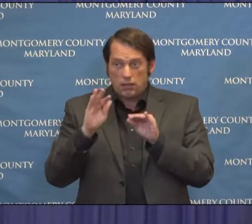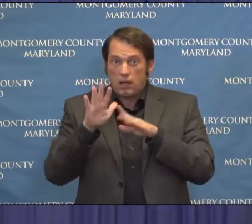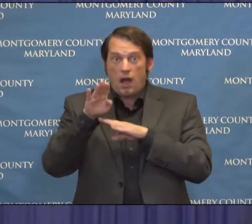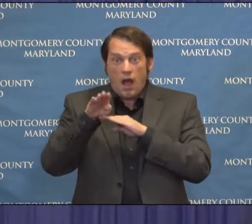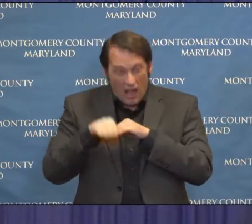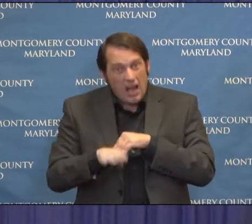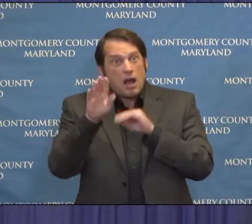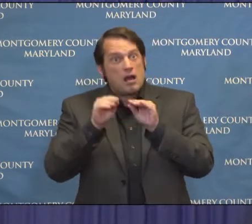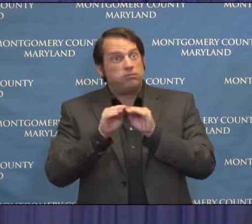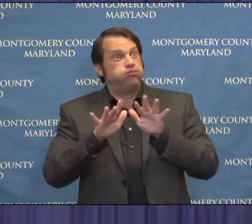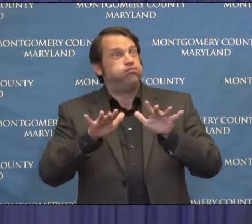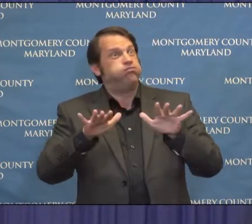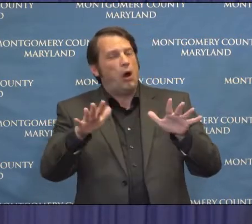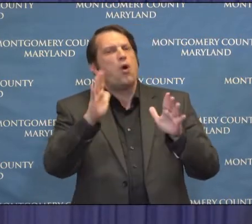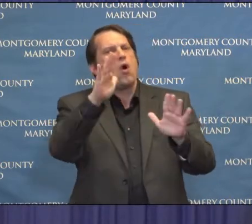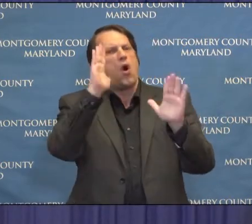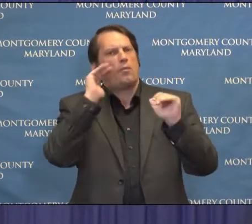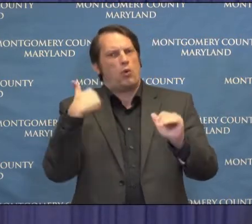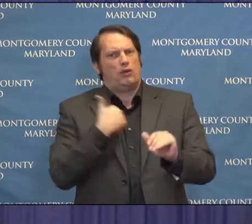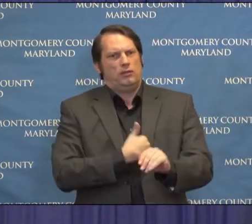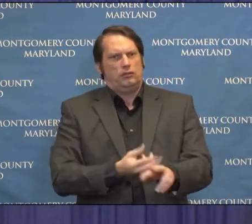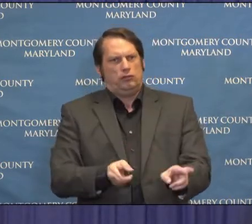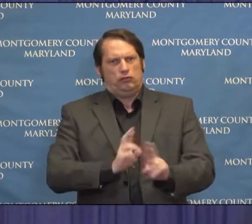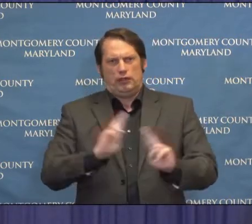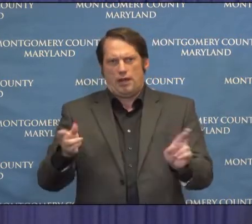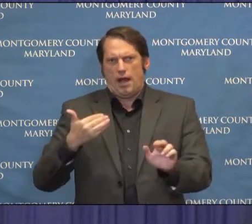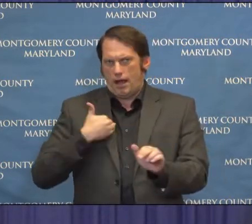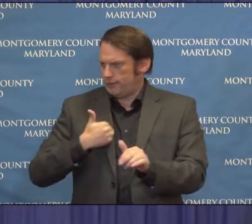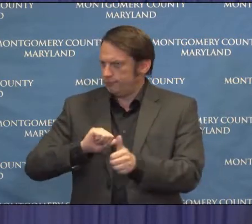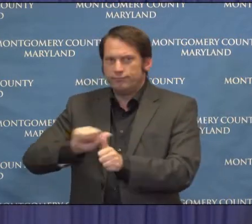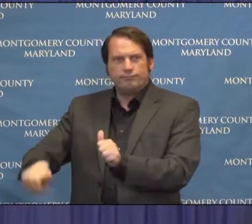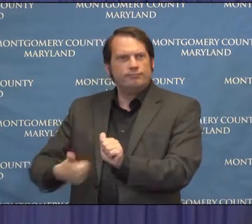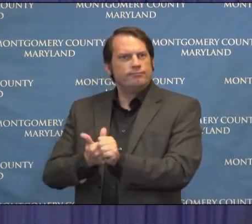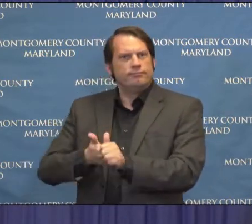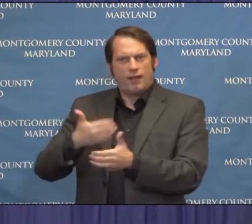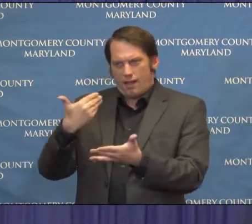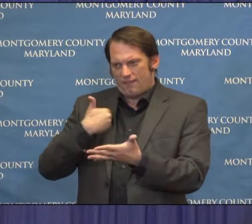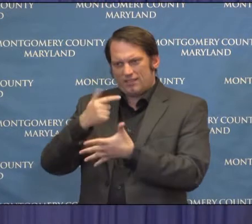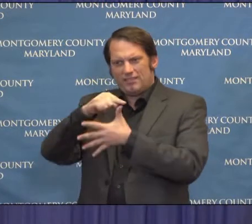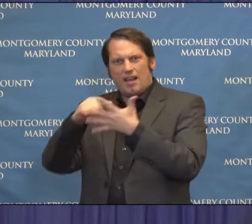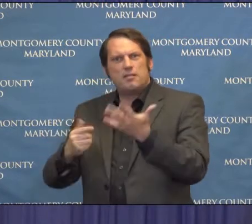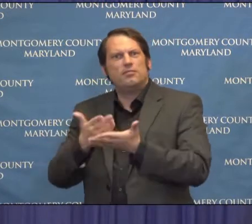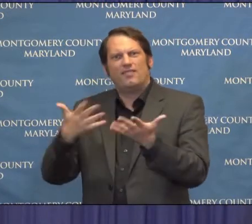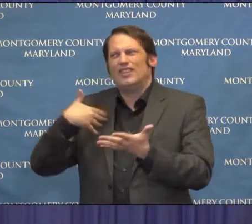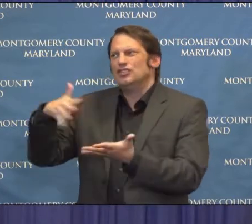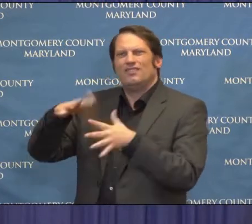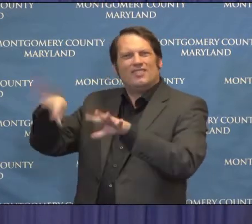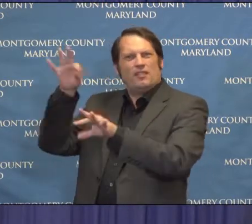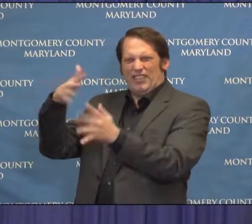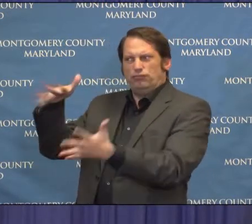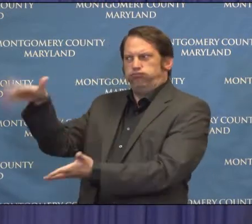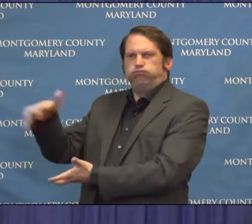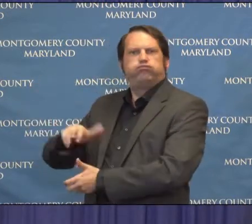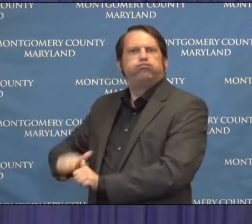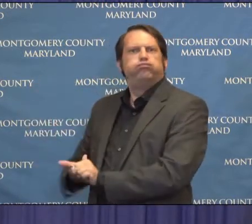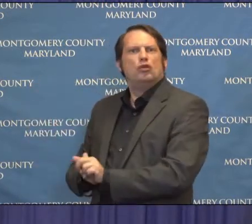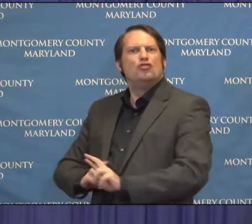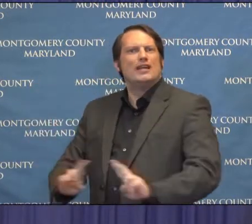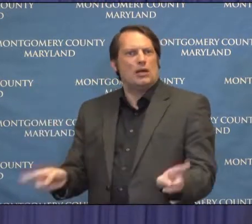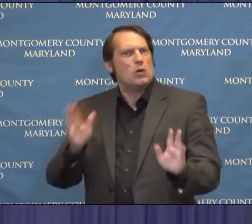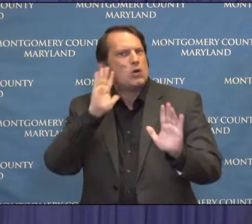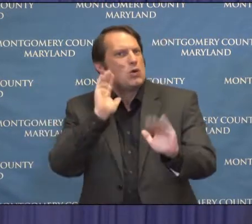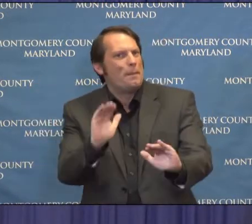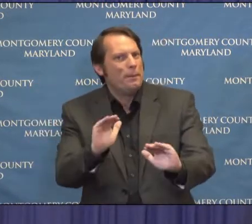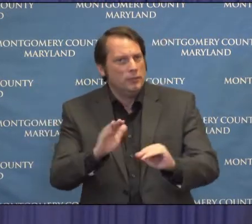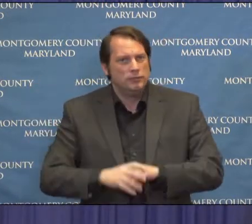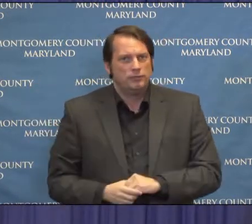which is trying to find supplies on the fly while the virus, the extent of the infections were growing. So we're going to make sure we